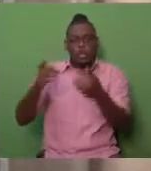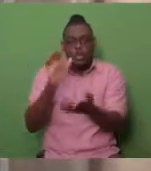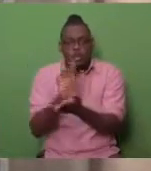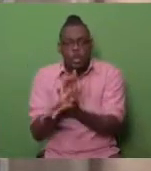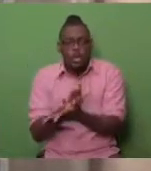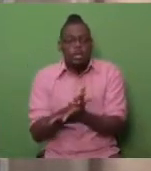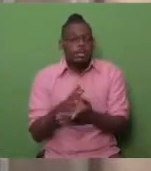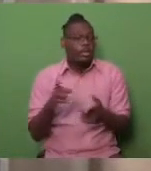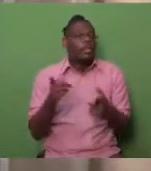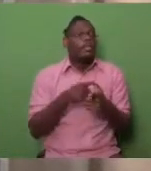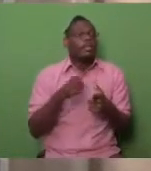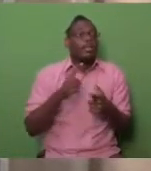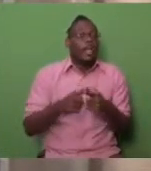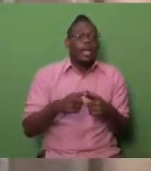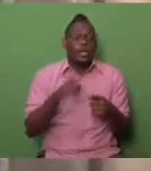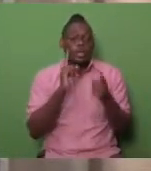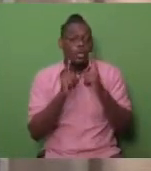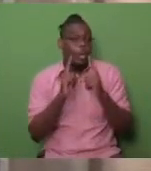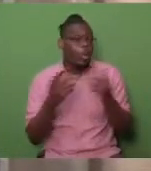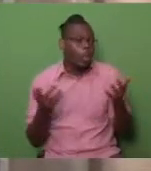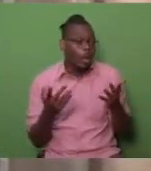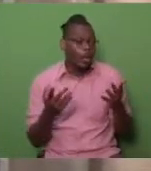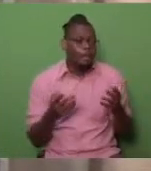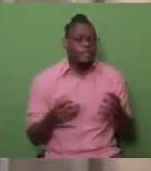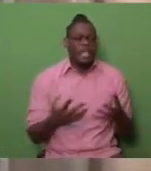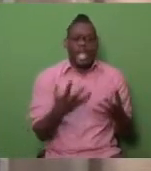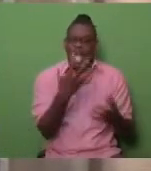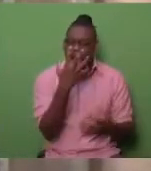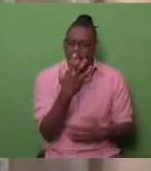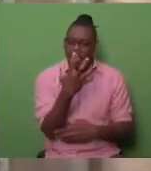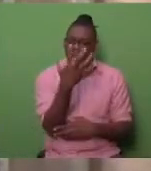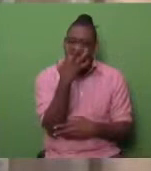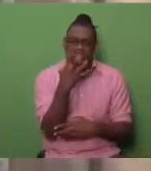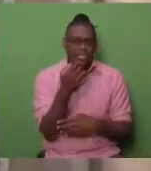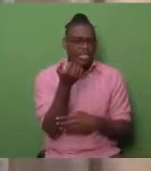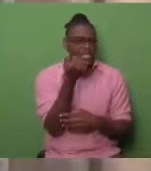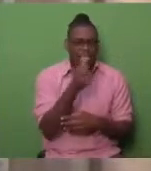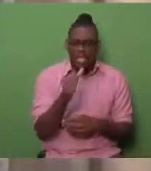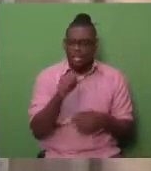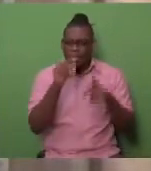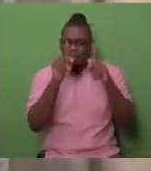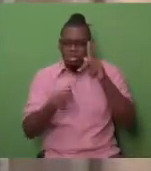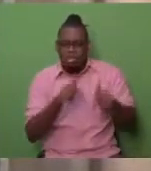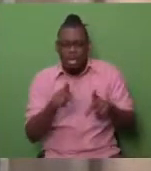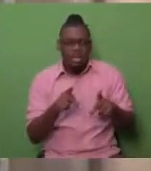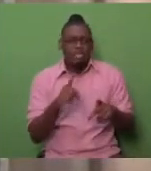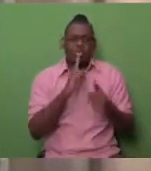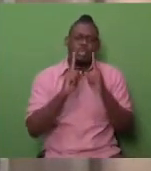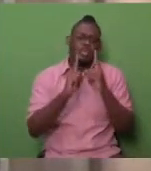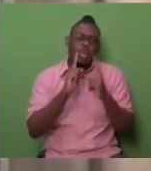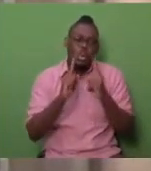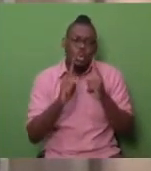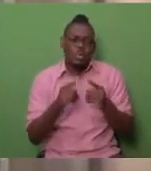against their incompetence, and their tyranny, that is also war against the country.